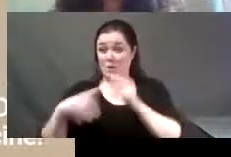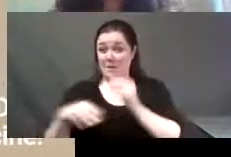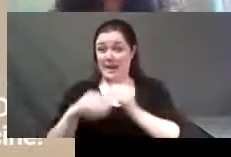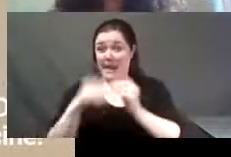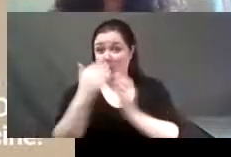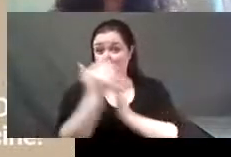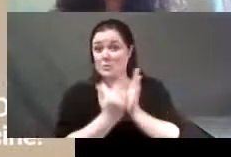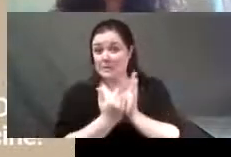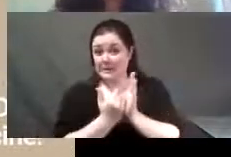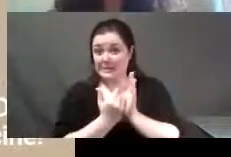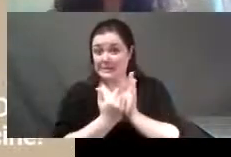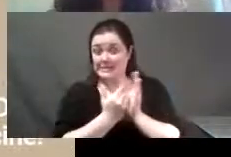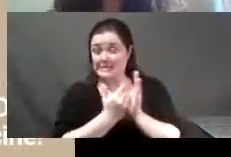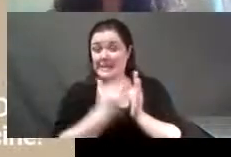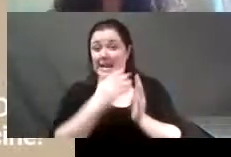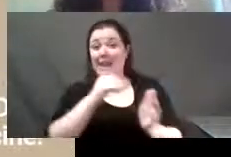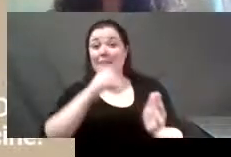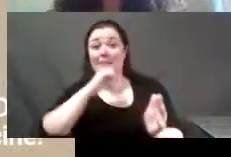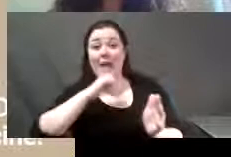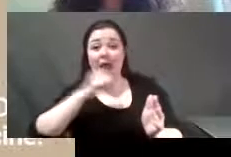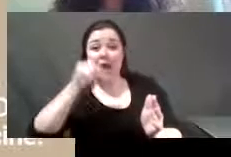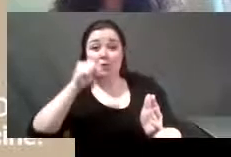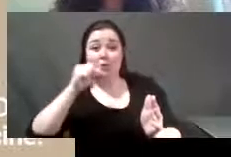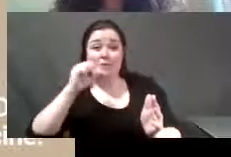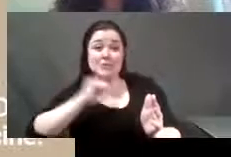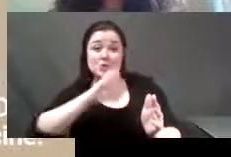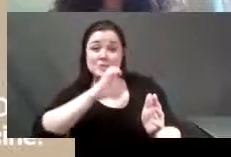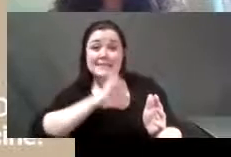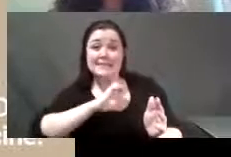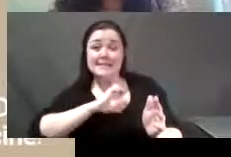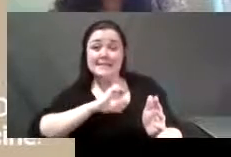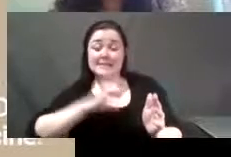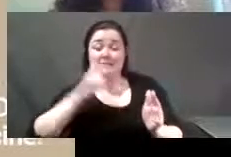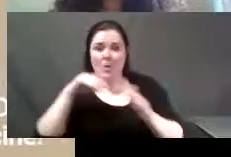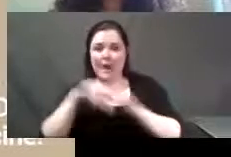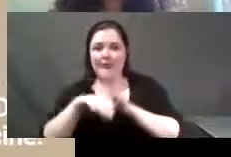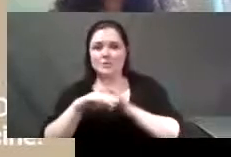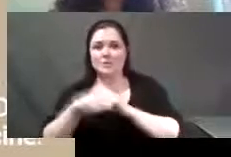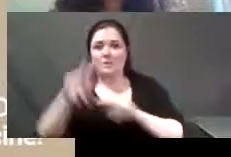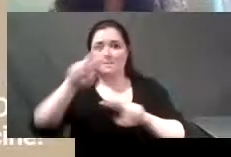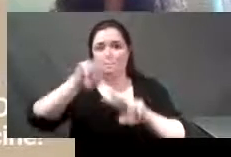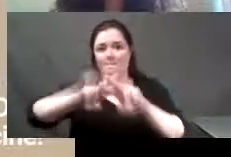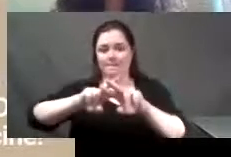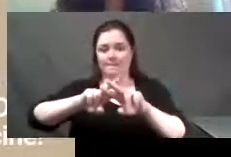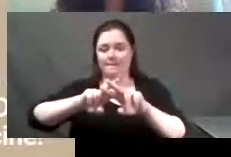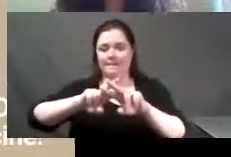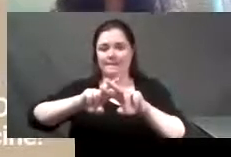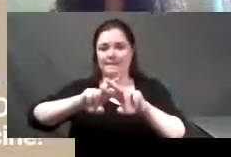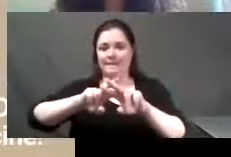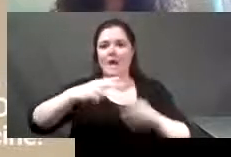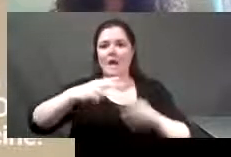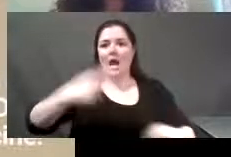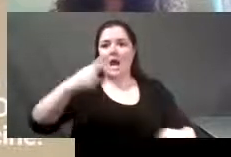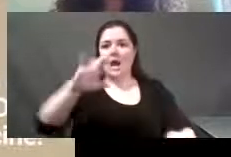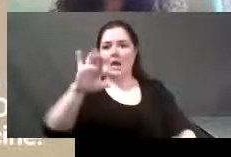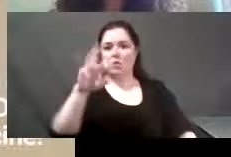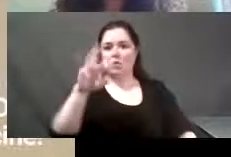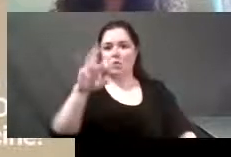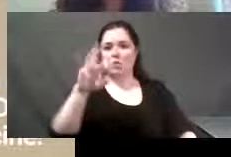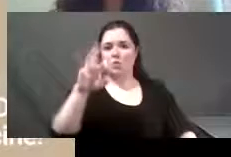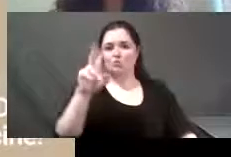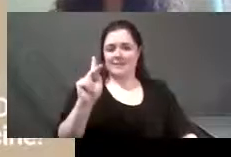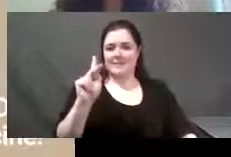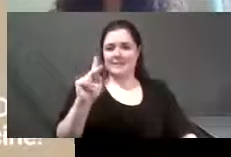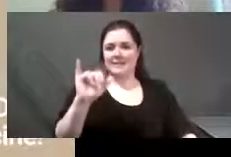the elderly to get access to the vaccine. So if you follow the hashtag high risk